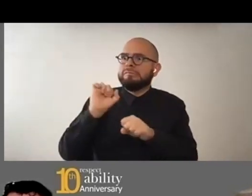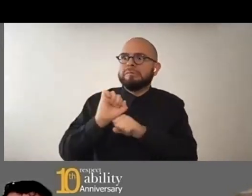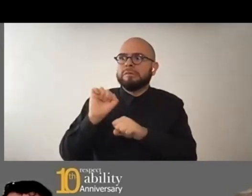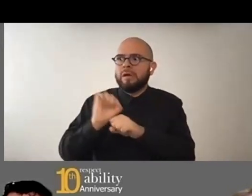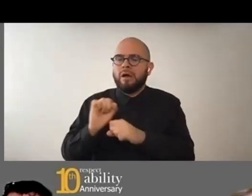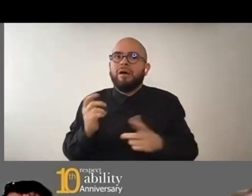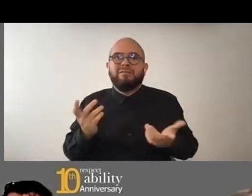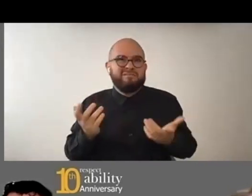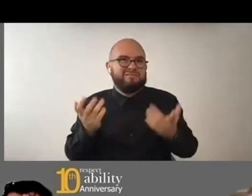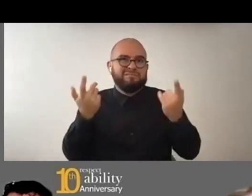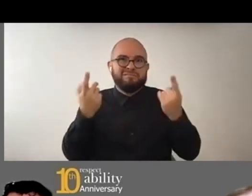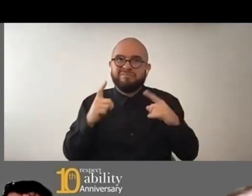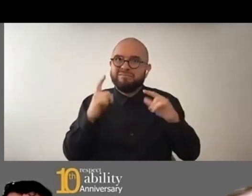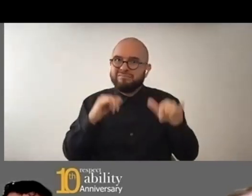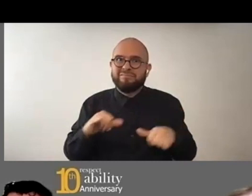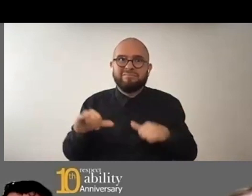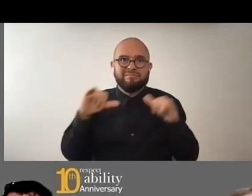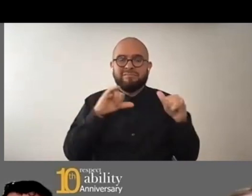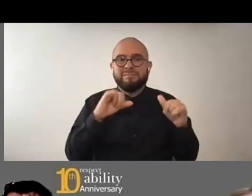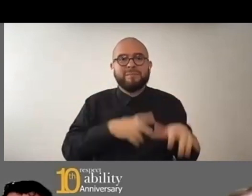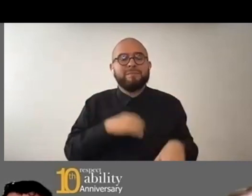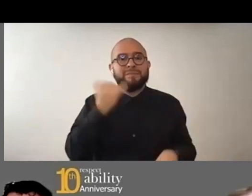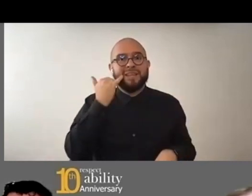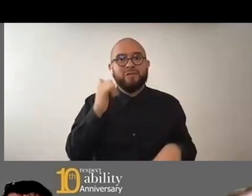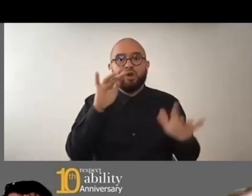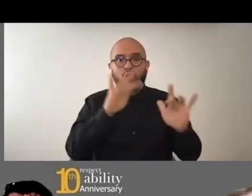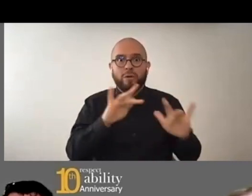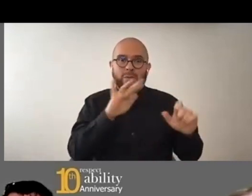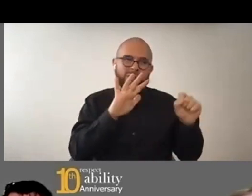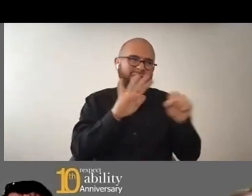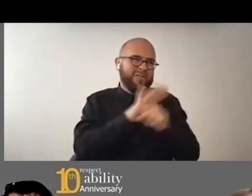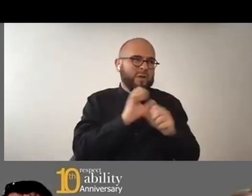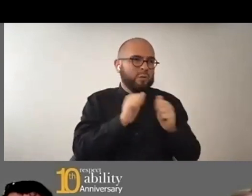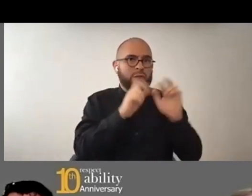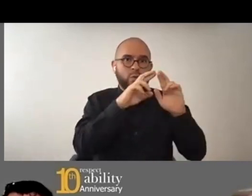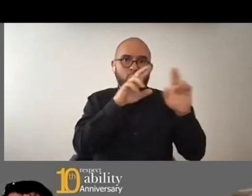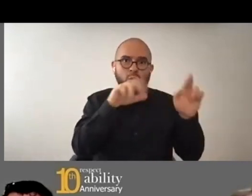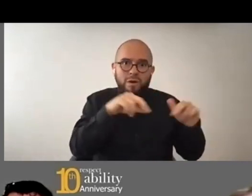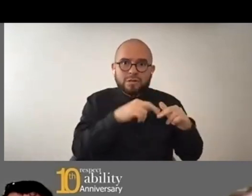your computer is filled with resumes and cover letters and,